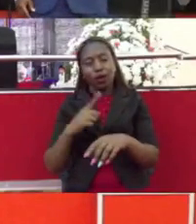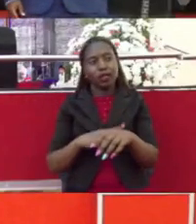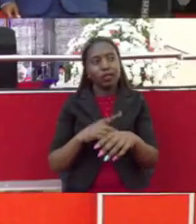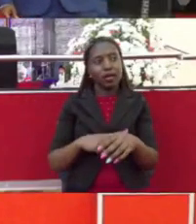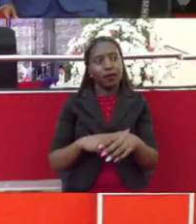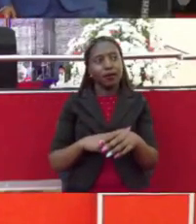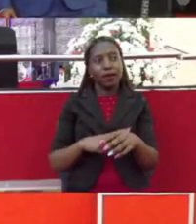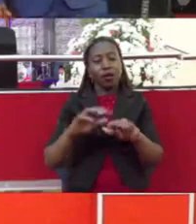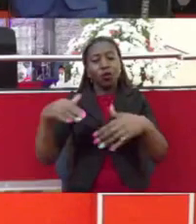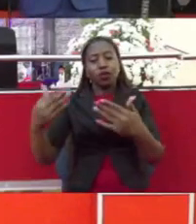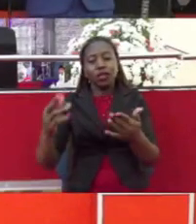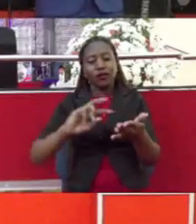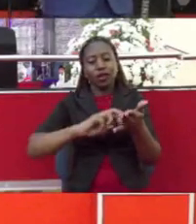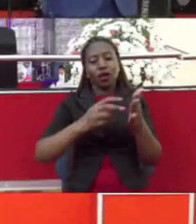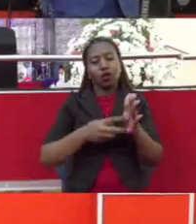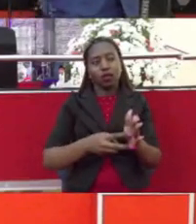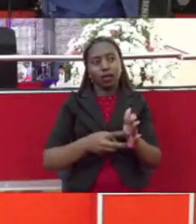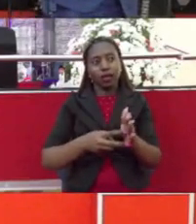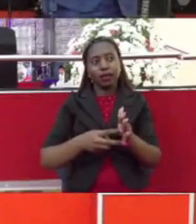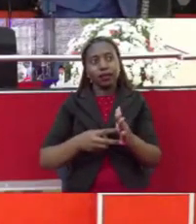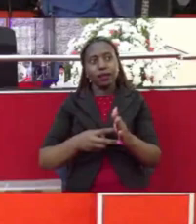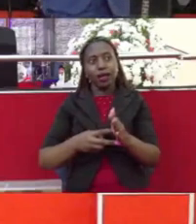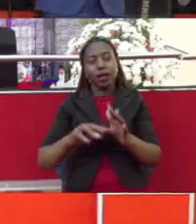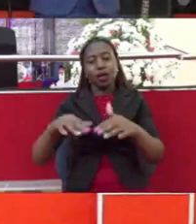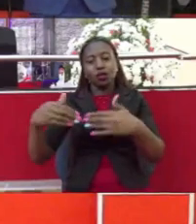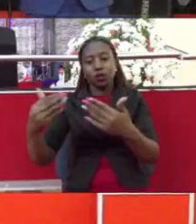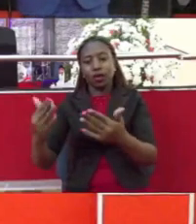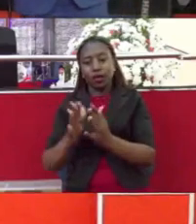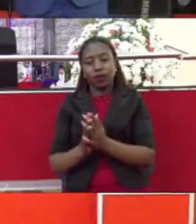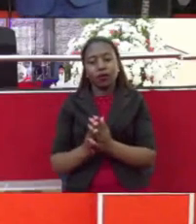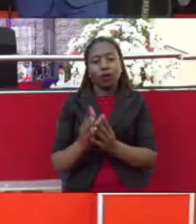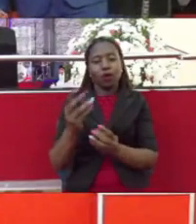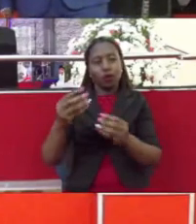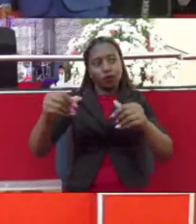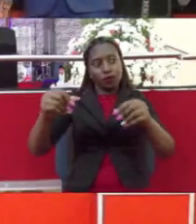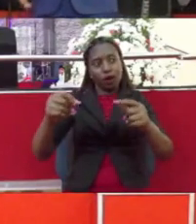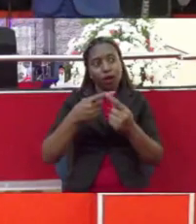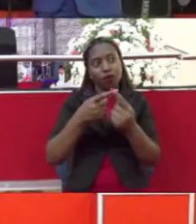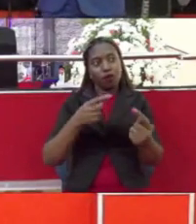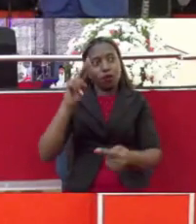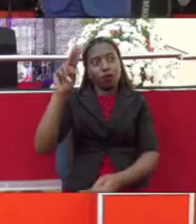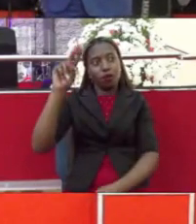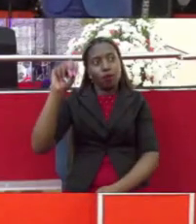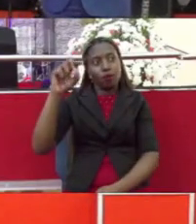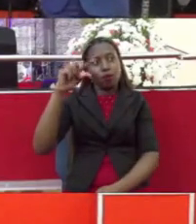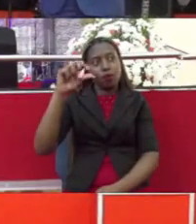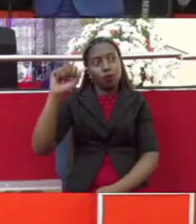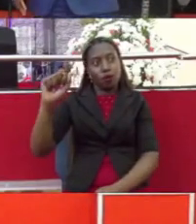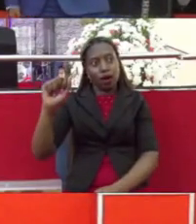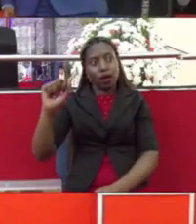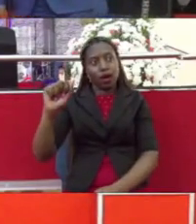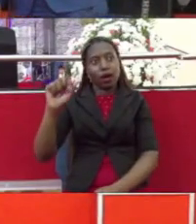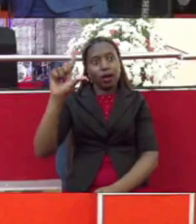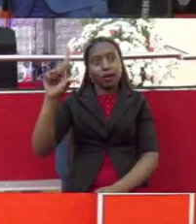things from Unga Limited, alikuwa anapatiwa biashara ya kuweza kubeba vitu kutoka Unga Limited kupeleka. He had a very good lorry. Wana lorry